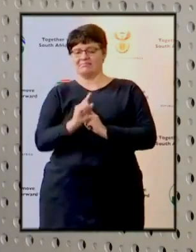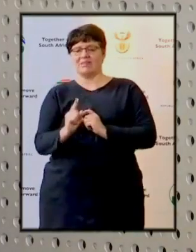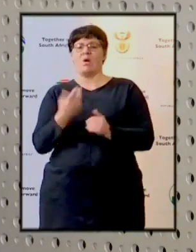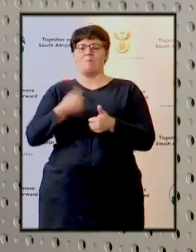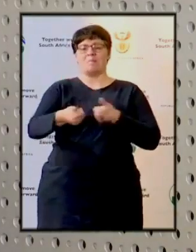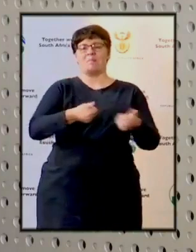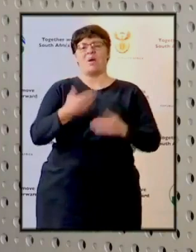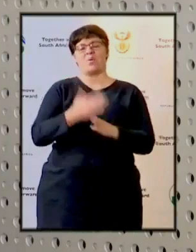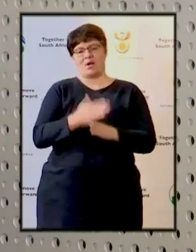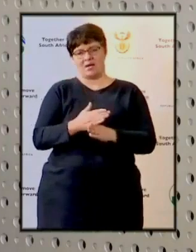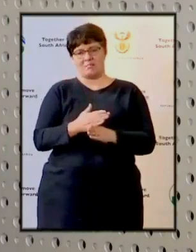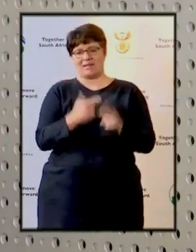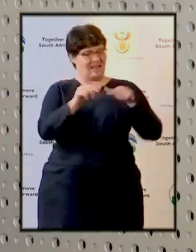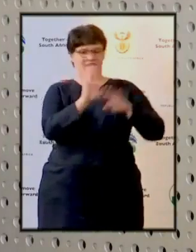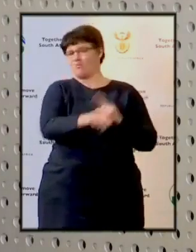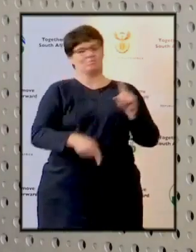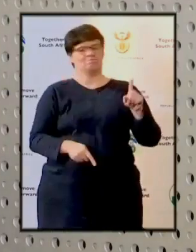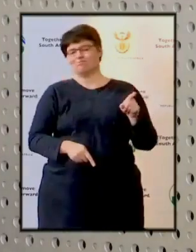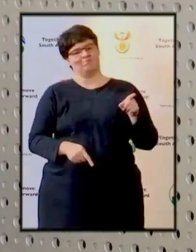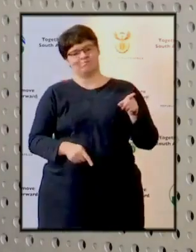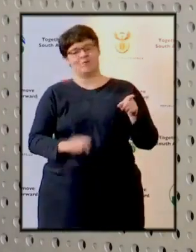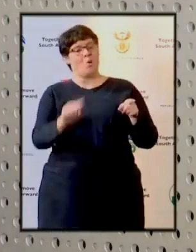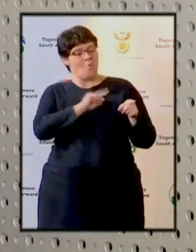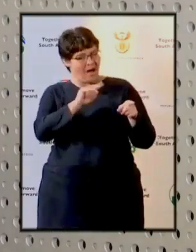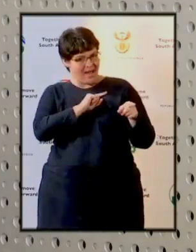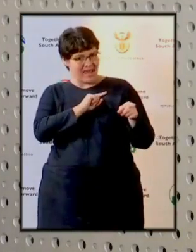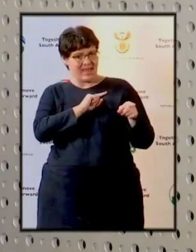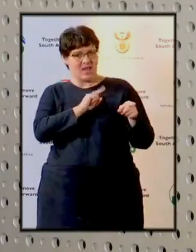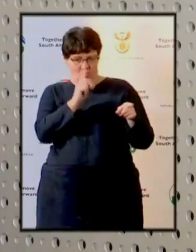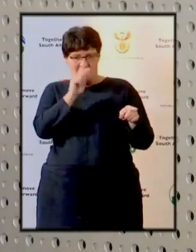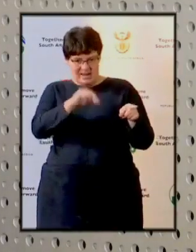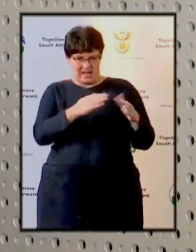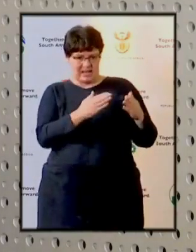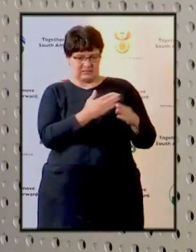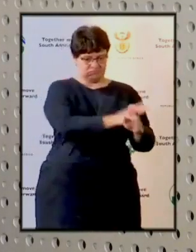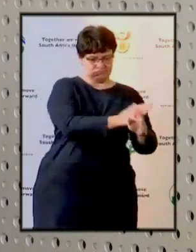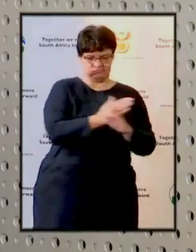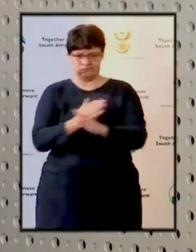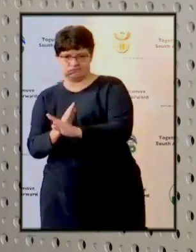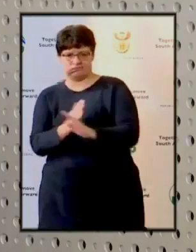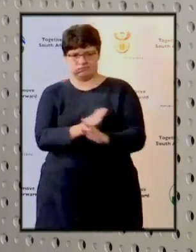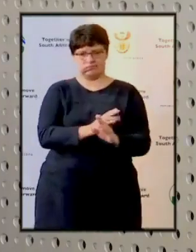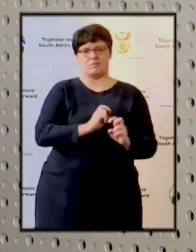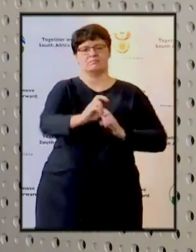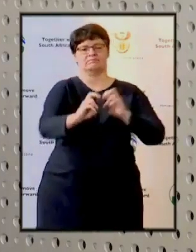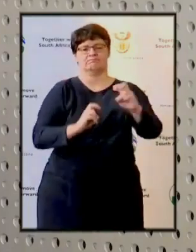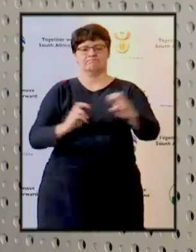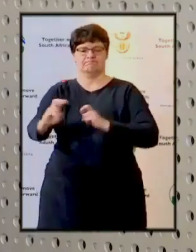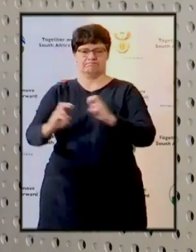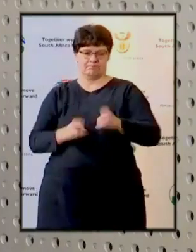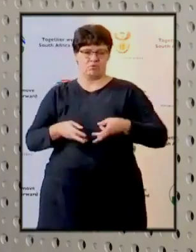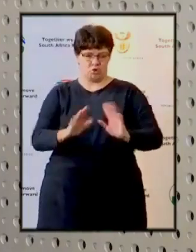work, but not during level 4, because we're still trying to contain the movement on the roads and the movement from